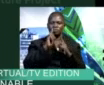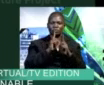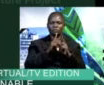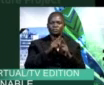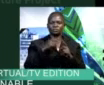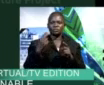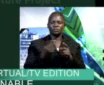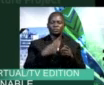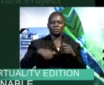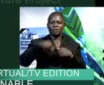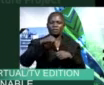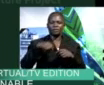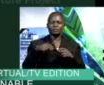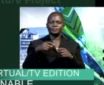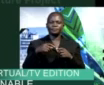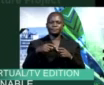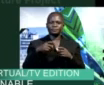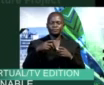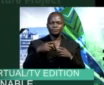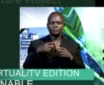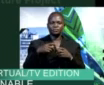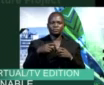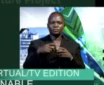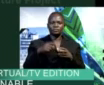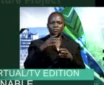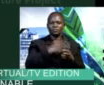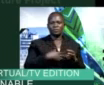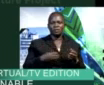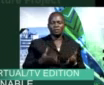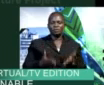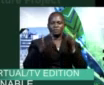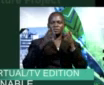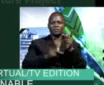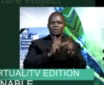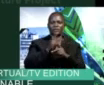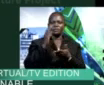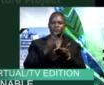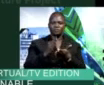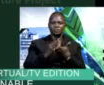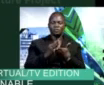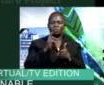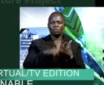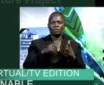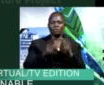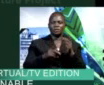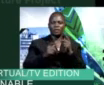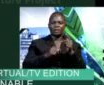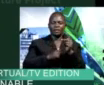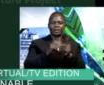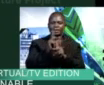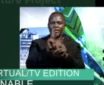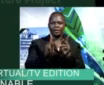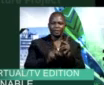through his views around concessioning PPPs and raising the kind of financing, or what type of